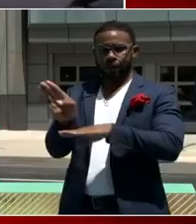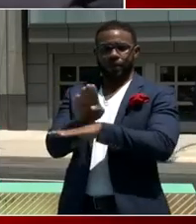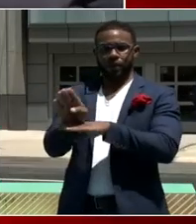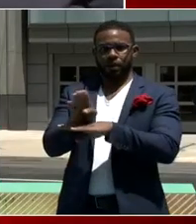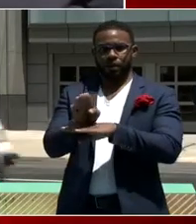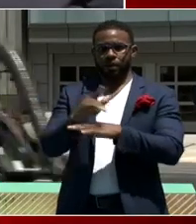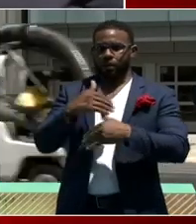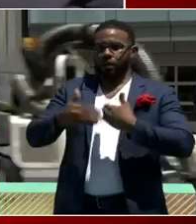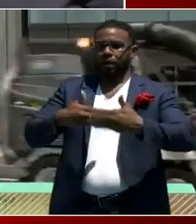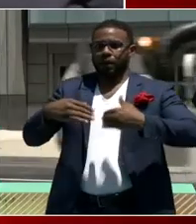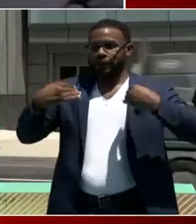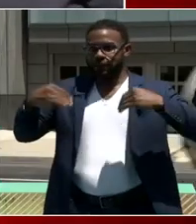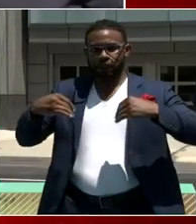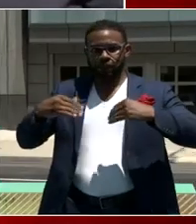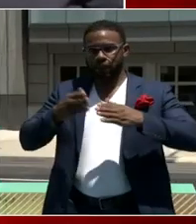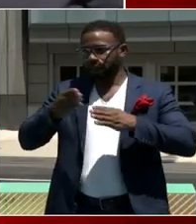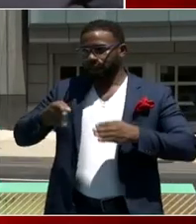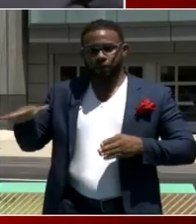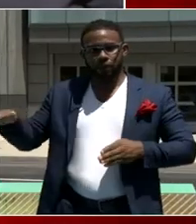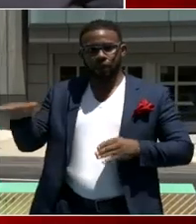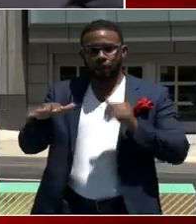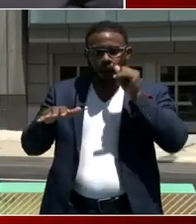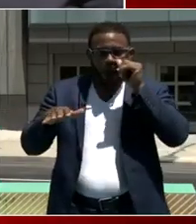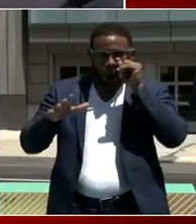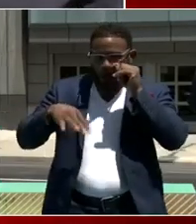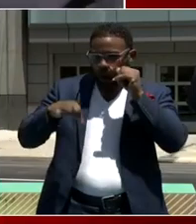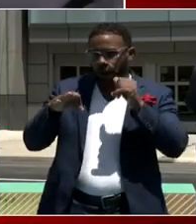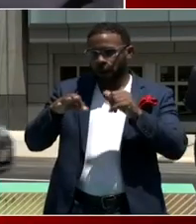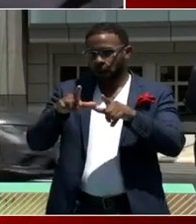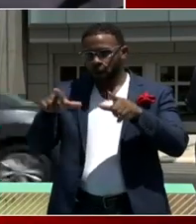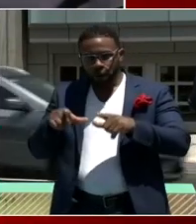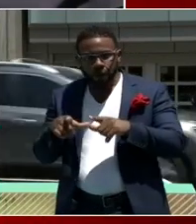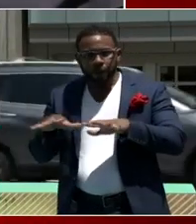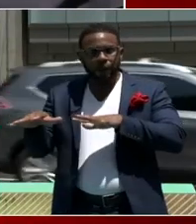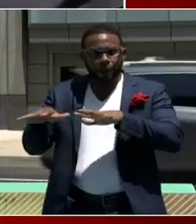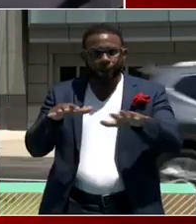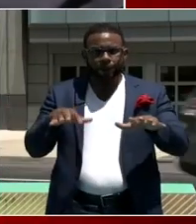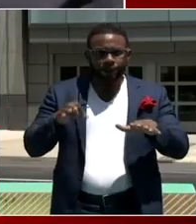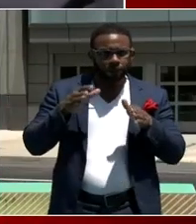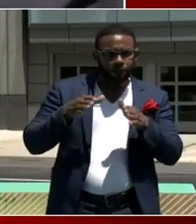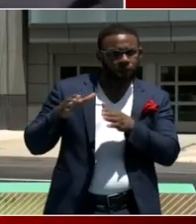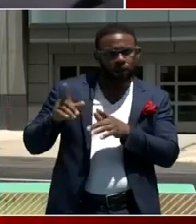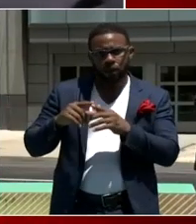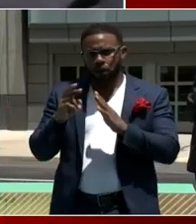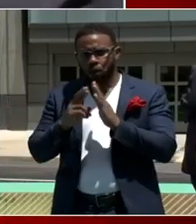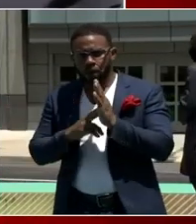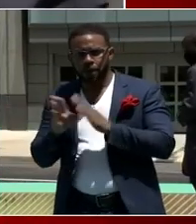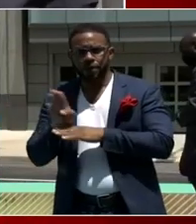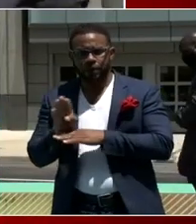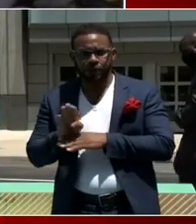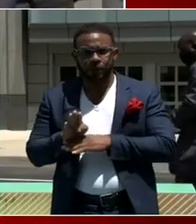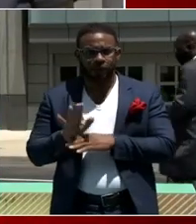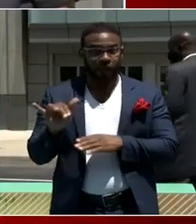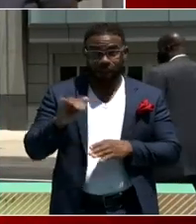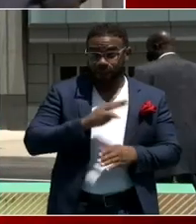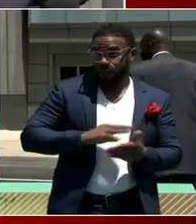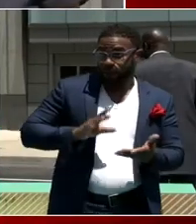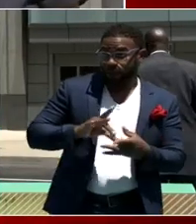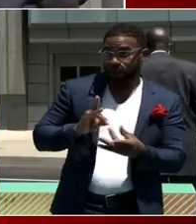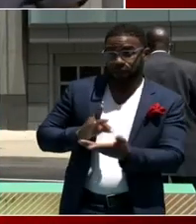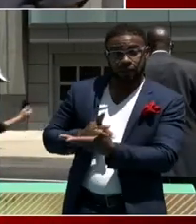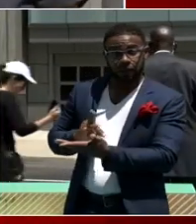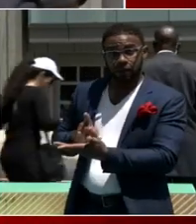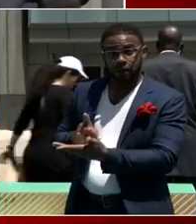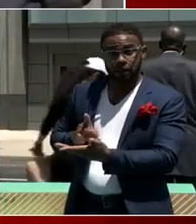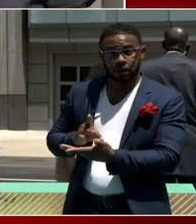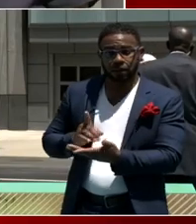where they could actually sell it to their neighbors and find the location, find the way to register their business, like the mayor said,